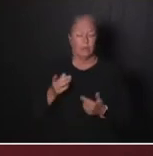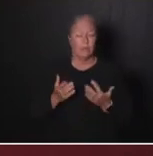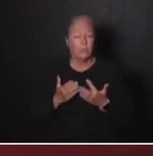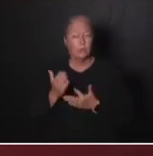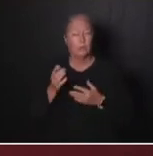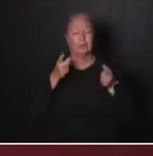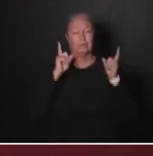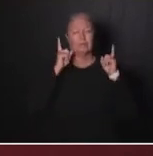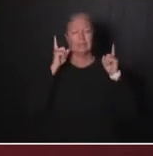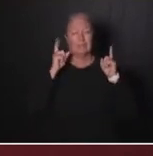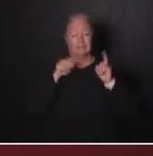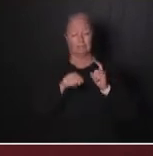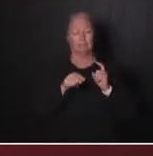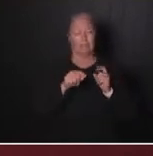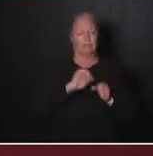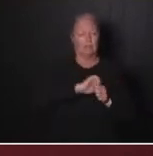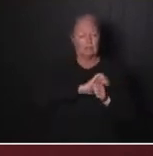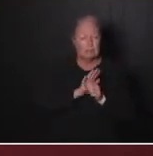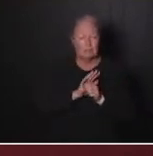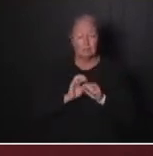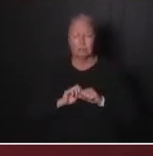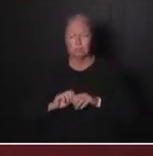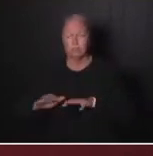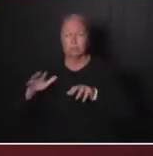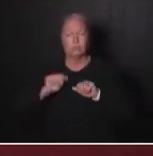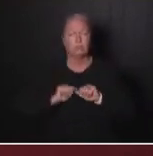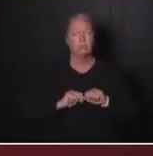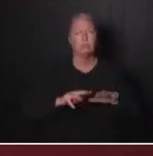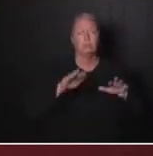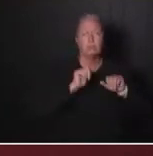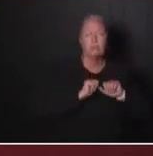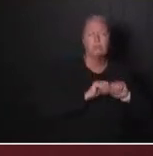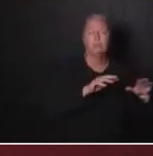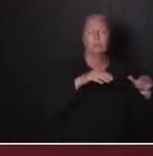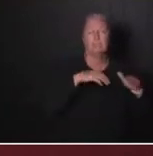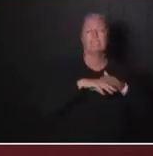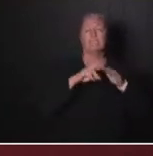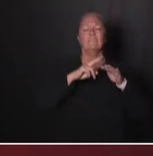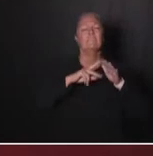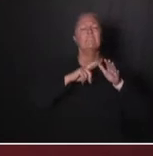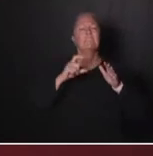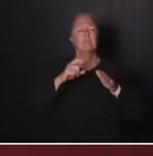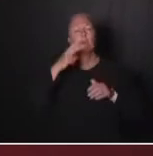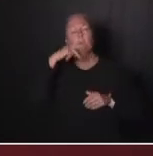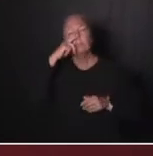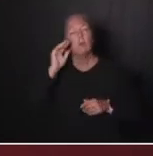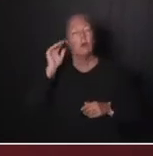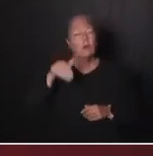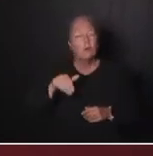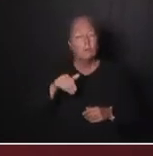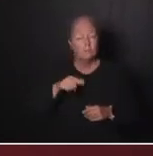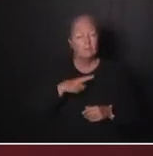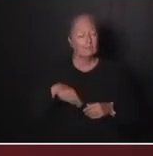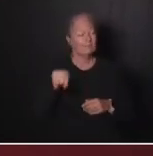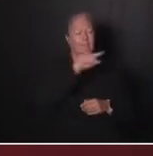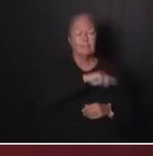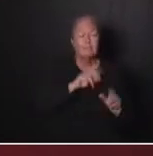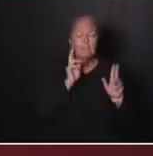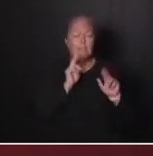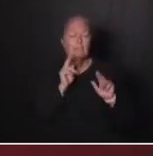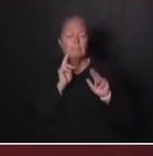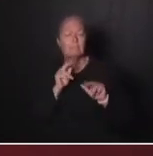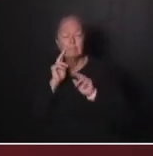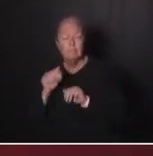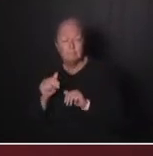around COVID being in a lot of those facilities. These people are looking after, you know, our dearest loved ones. And listening to